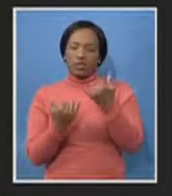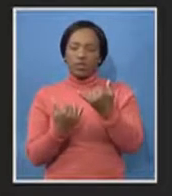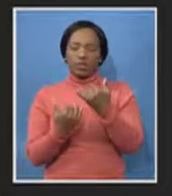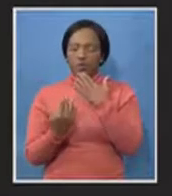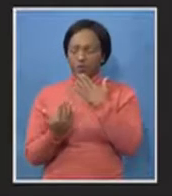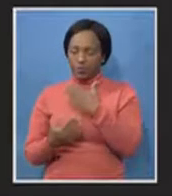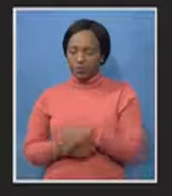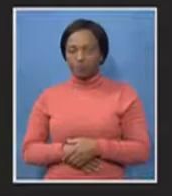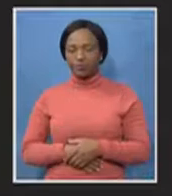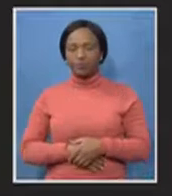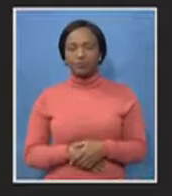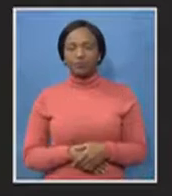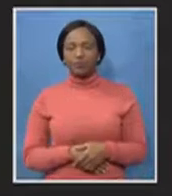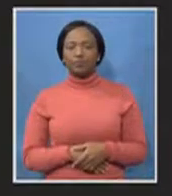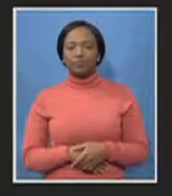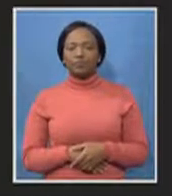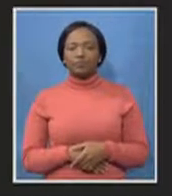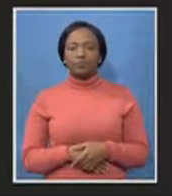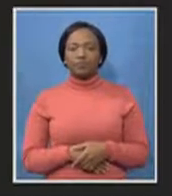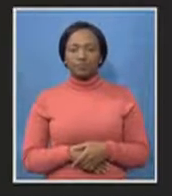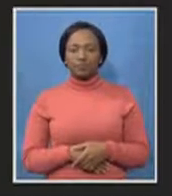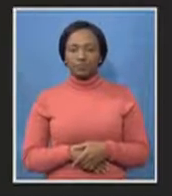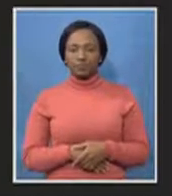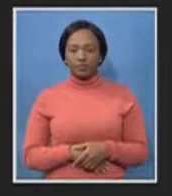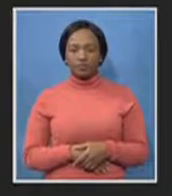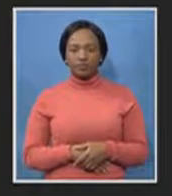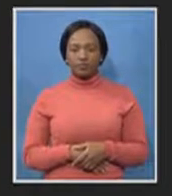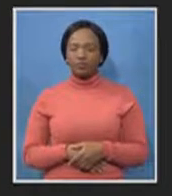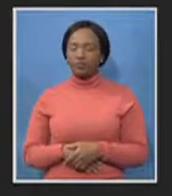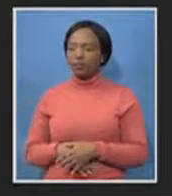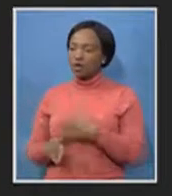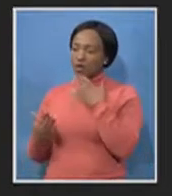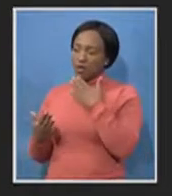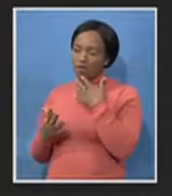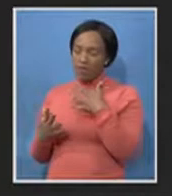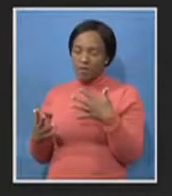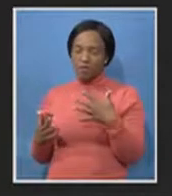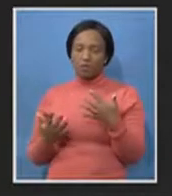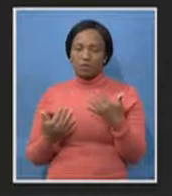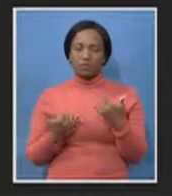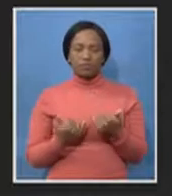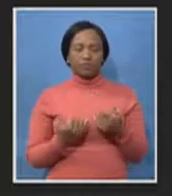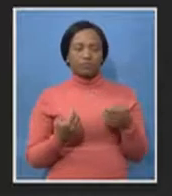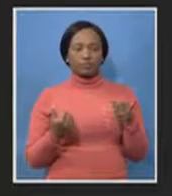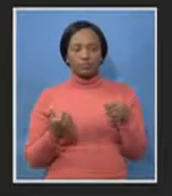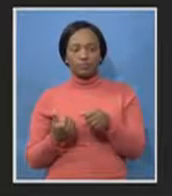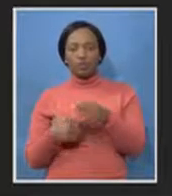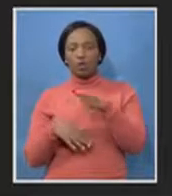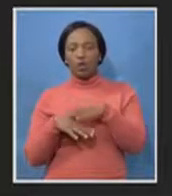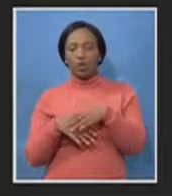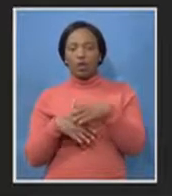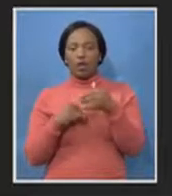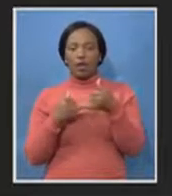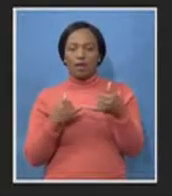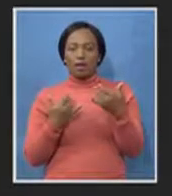Thank you very much. We go back online and let me call upon Sarah of